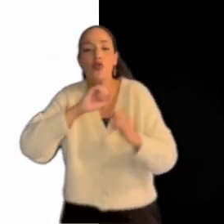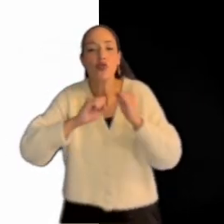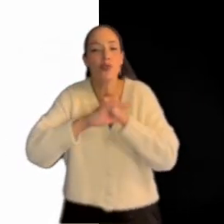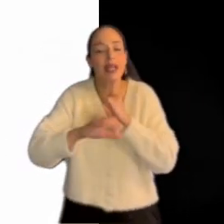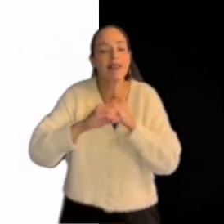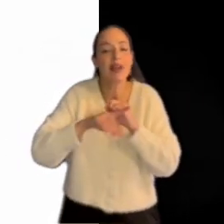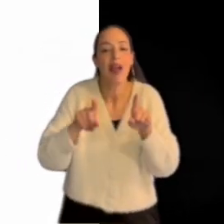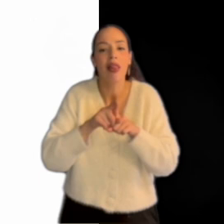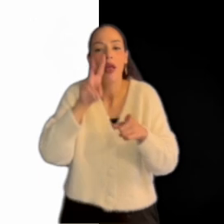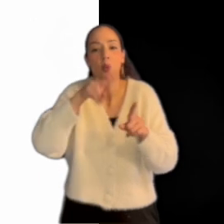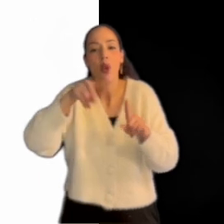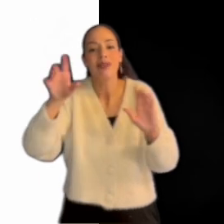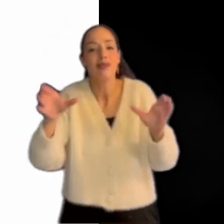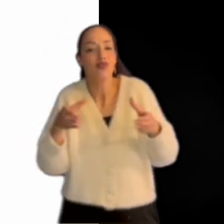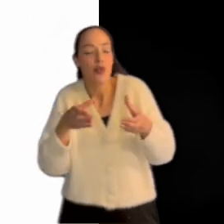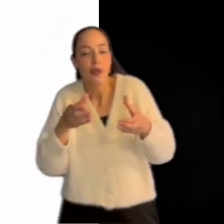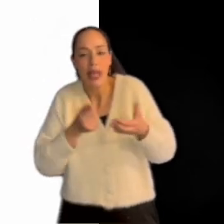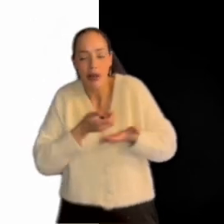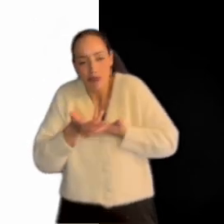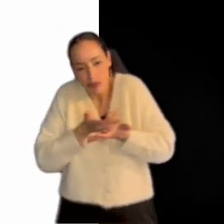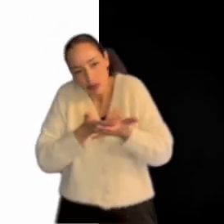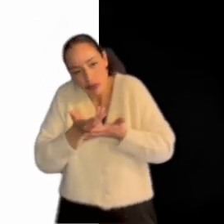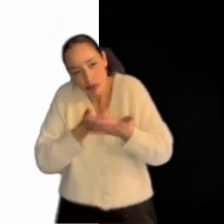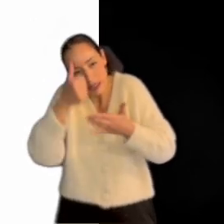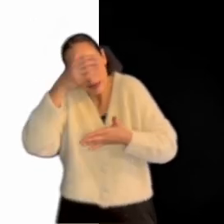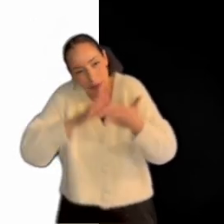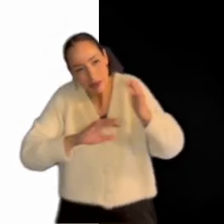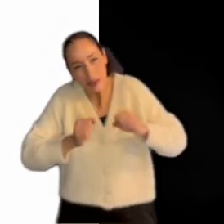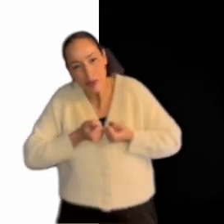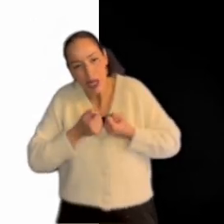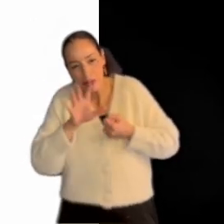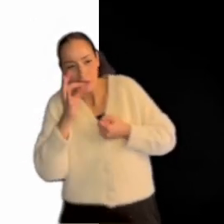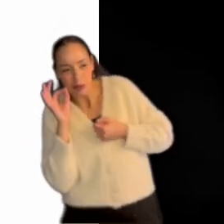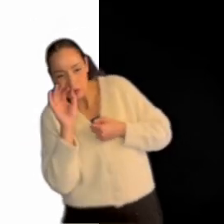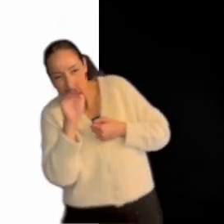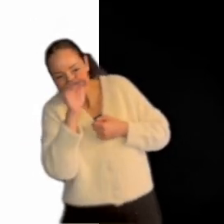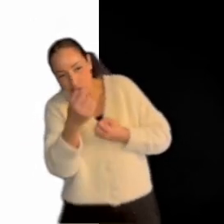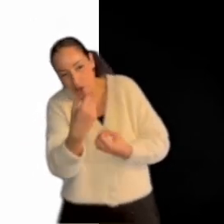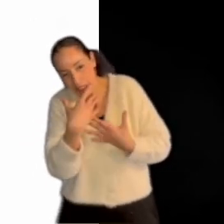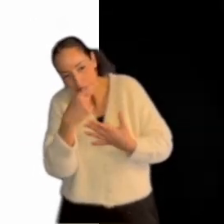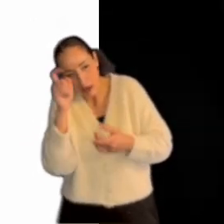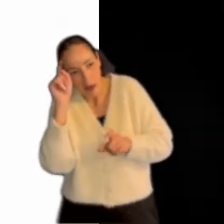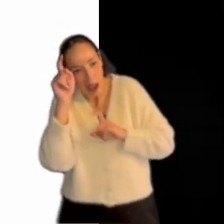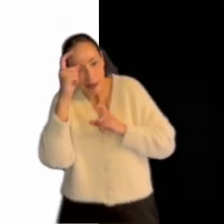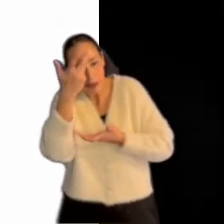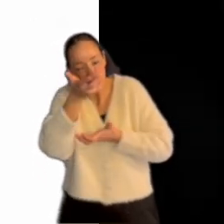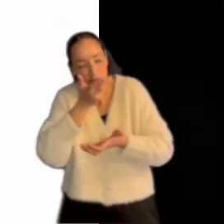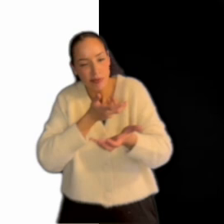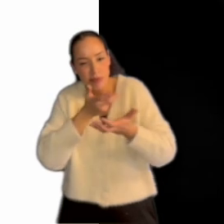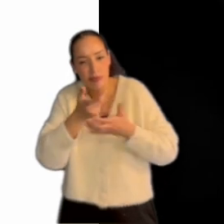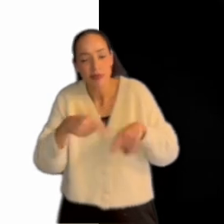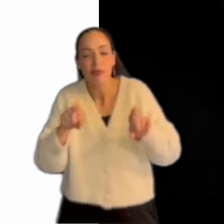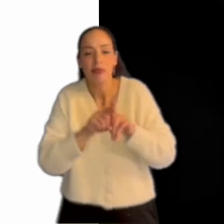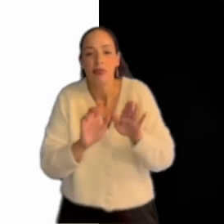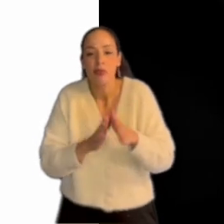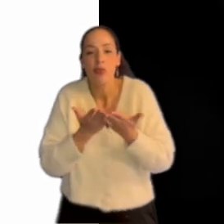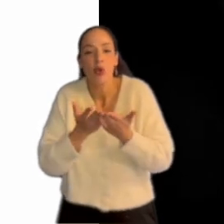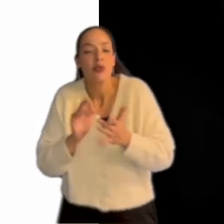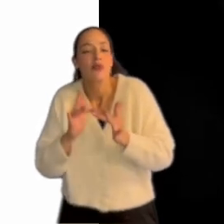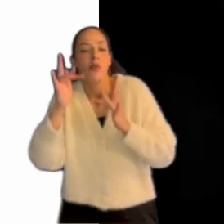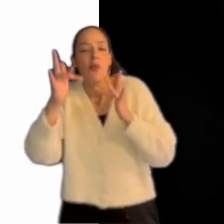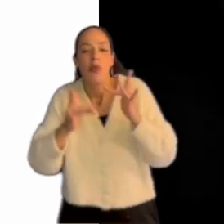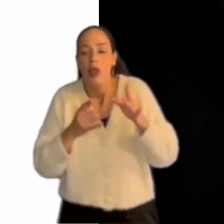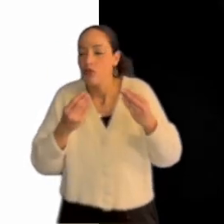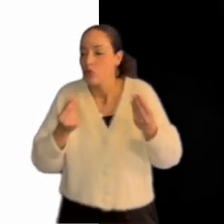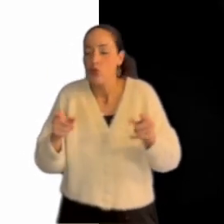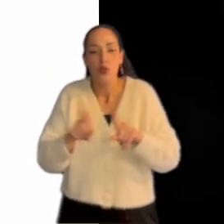and exchange ideas. In addition, there are books, online resources and even apps which can be used to guide reflective practice, which can be helpful